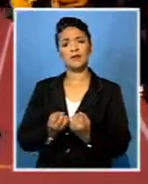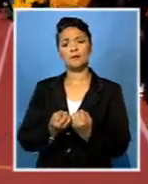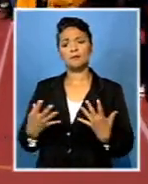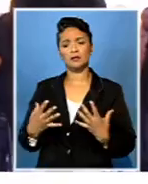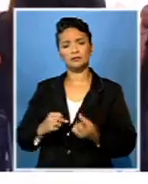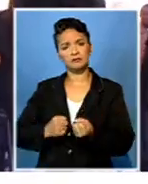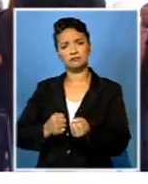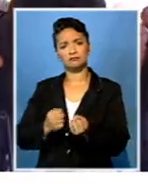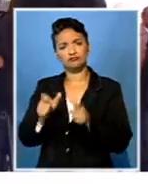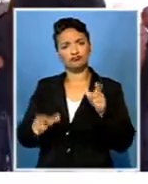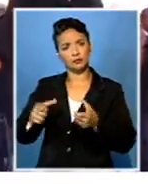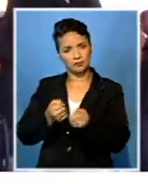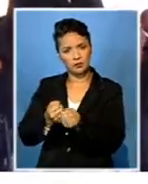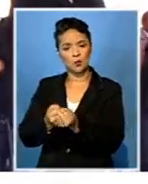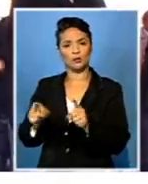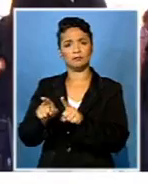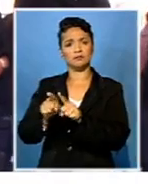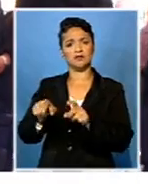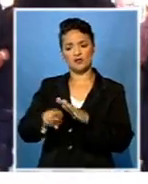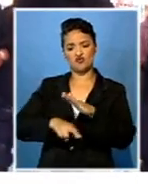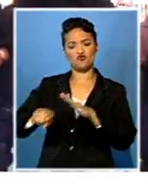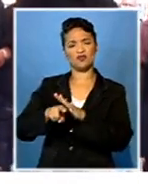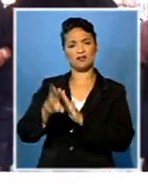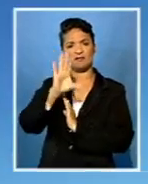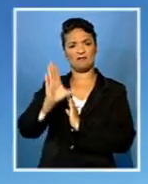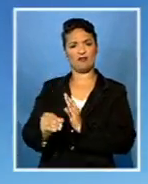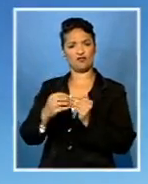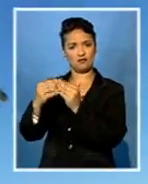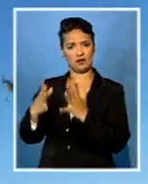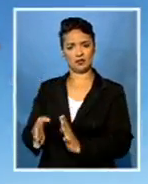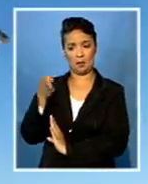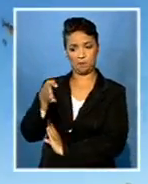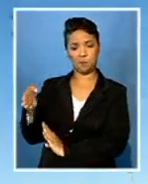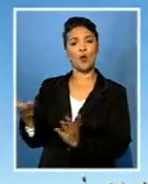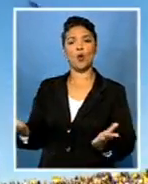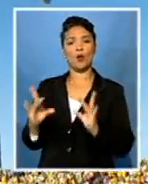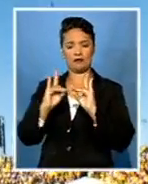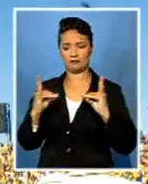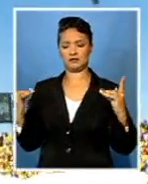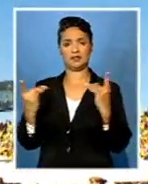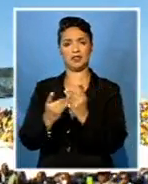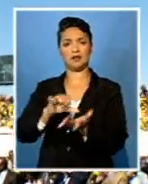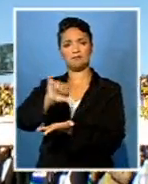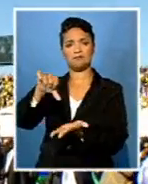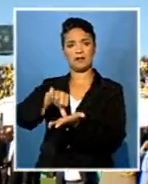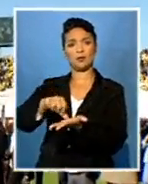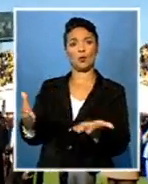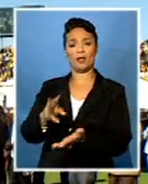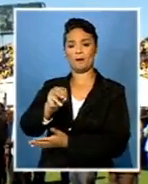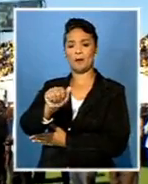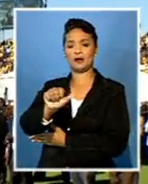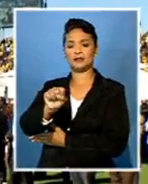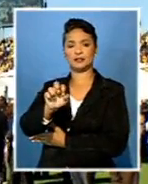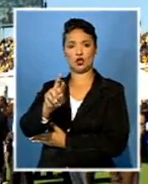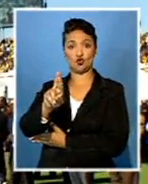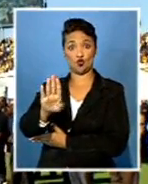Thousands of his supporters and regional leaders attended the ceremony at the Lesotho Stadium in the capital Maseru. His